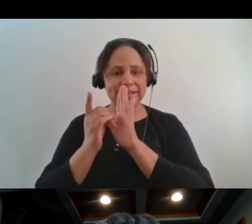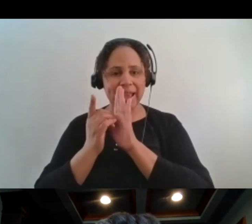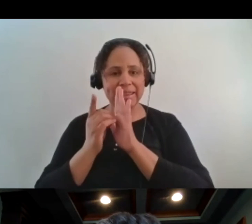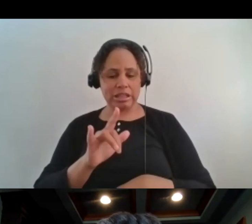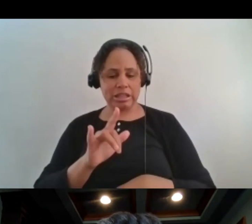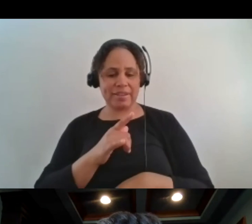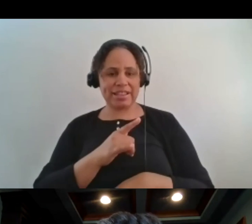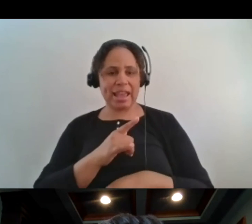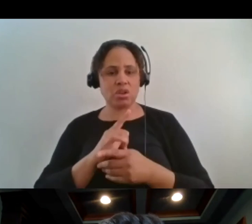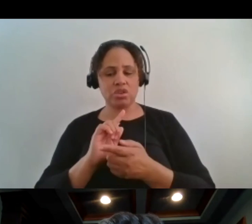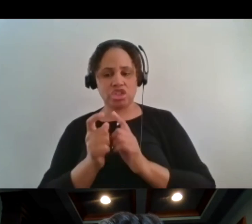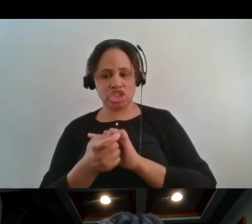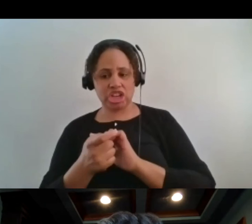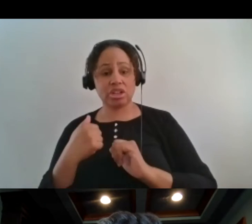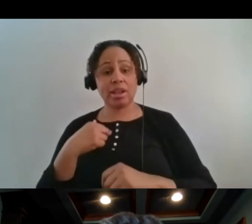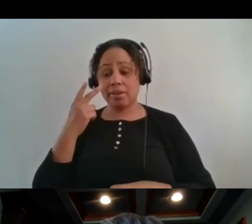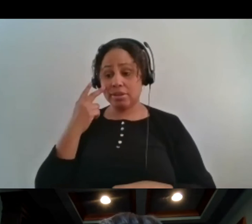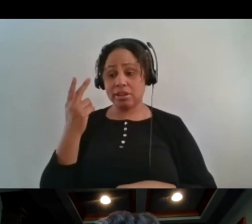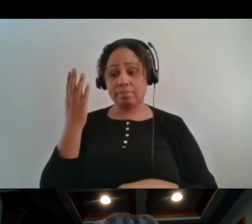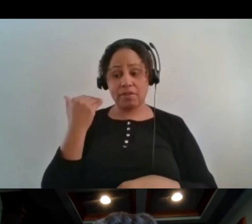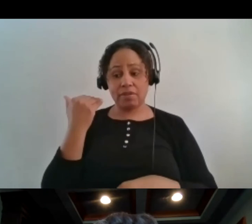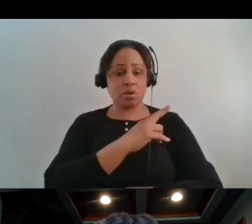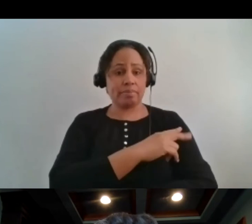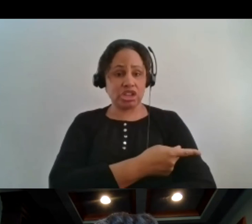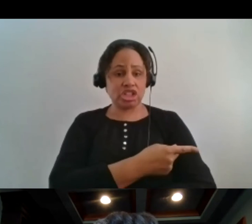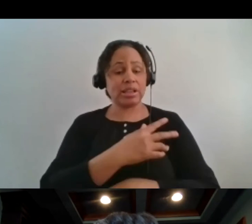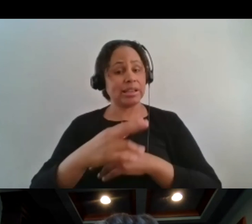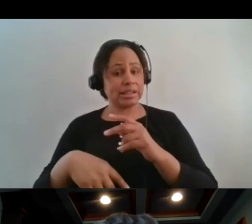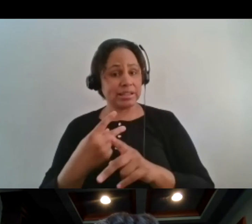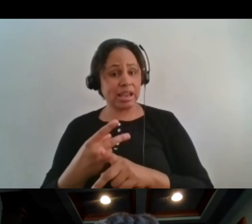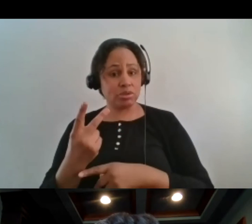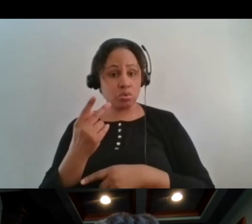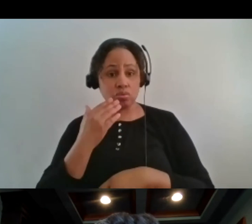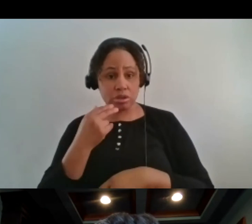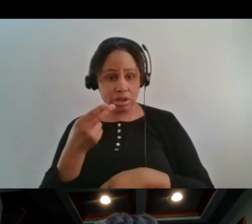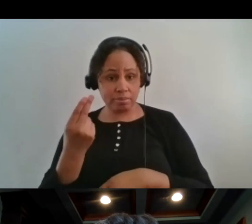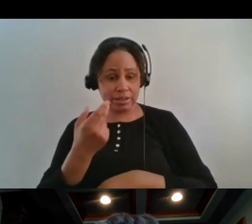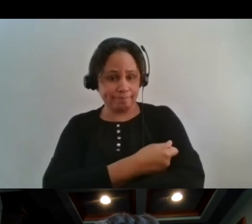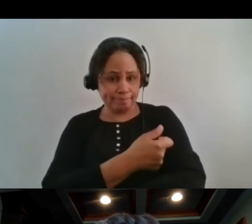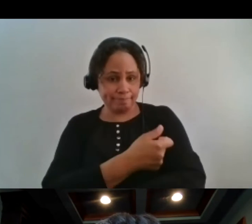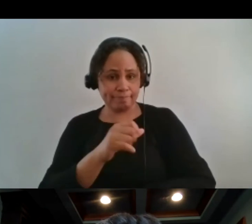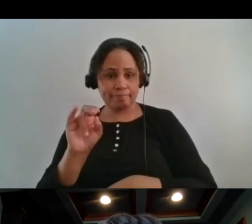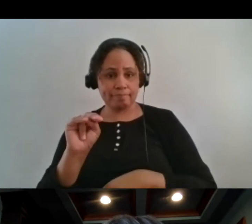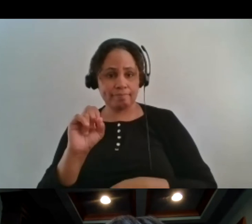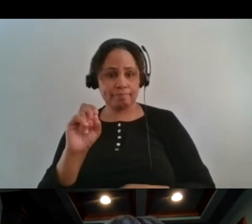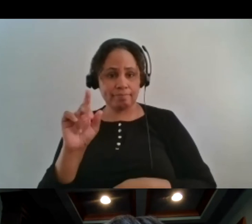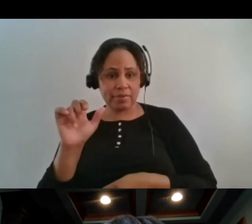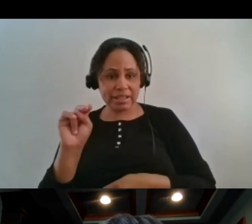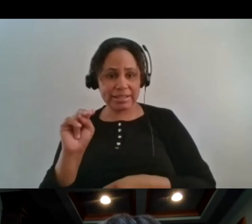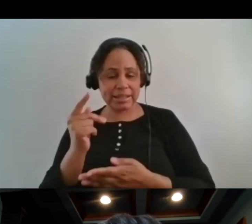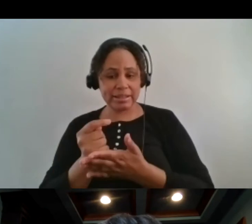seen patients who are type 2 diabetics on insulin therapy. They undergo